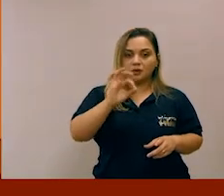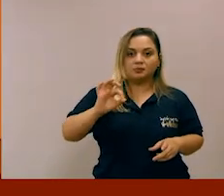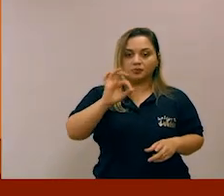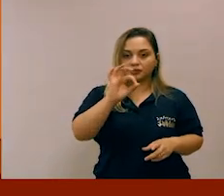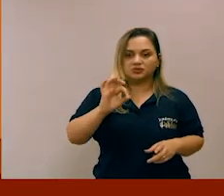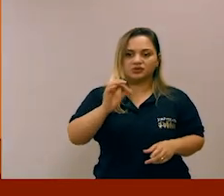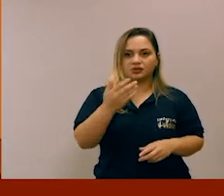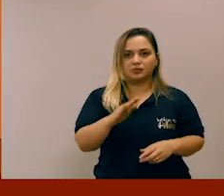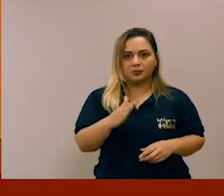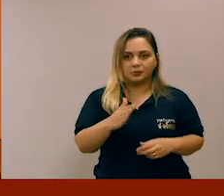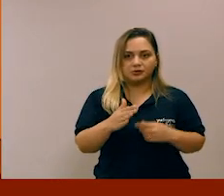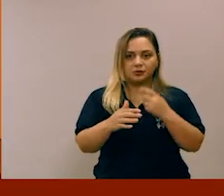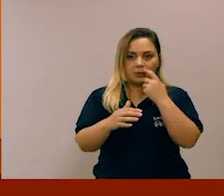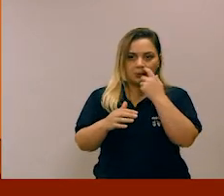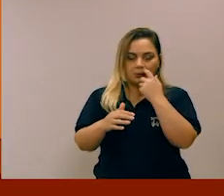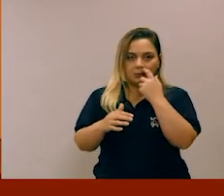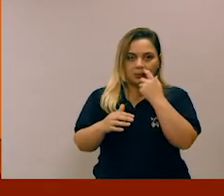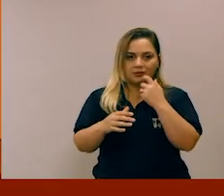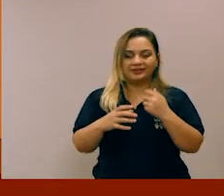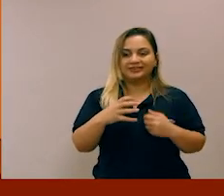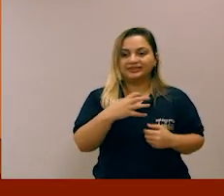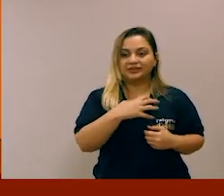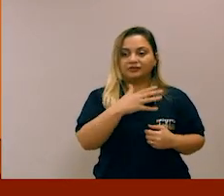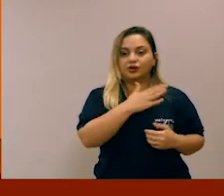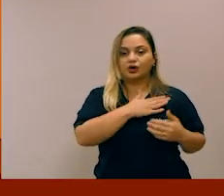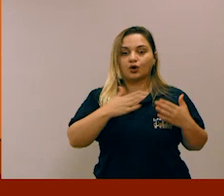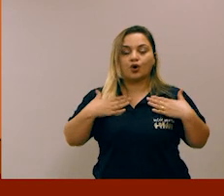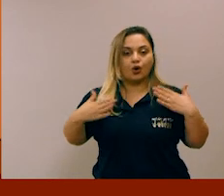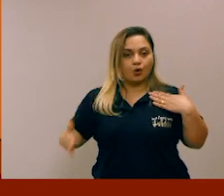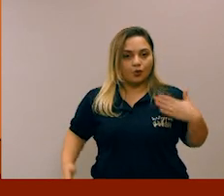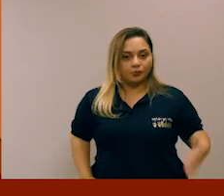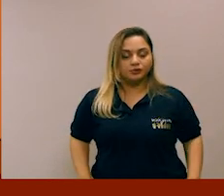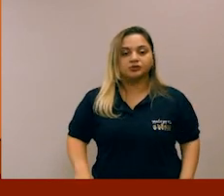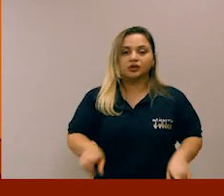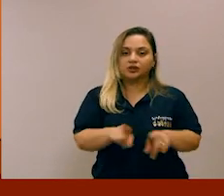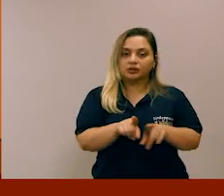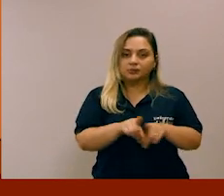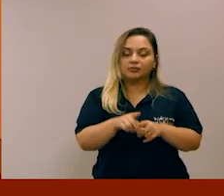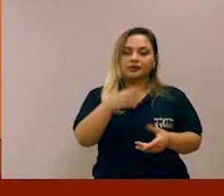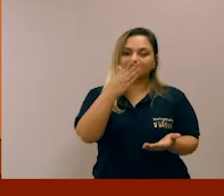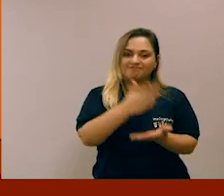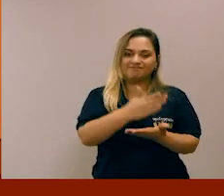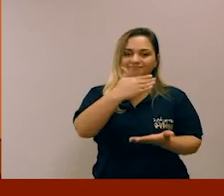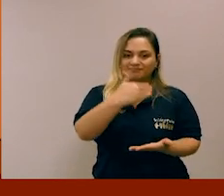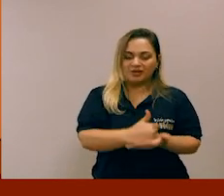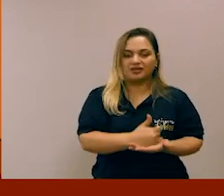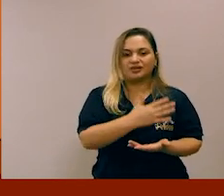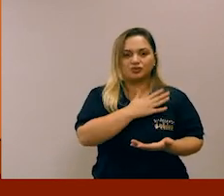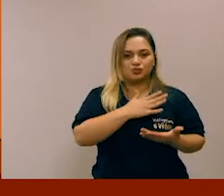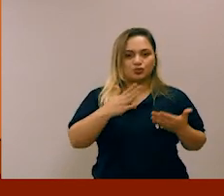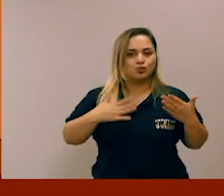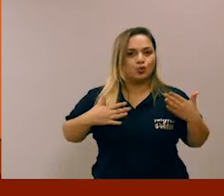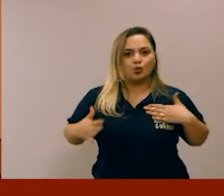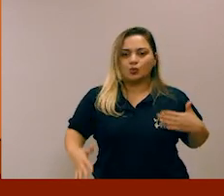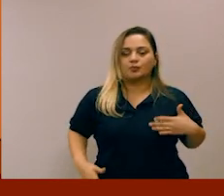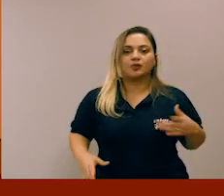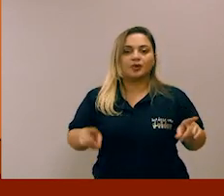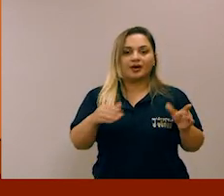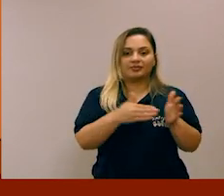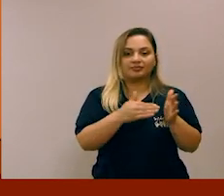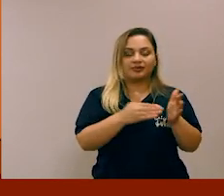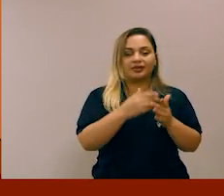92.36%, more or less, in what was registered were bodies or parts of bodies up to this